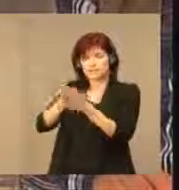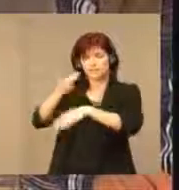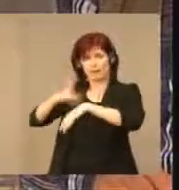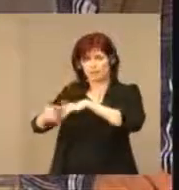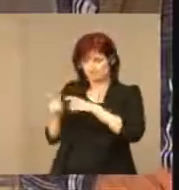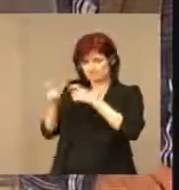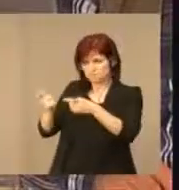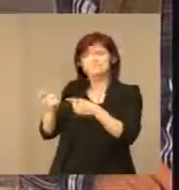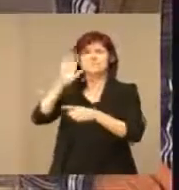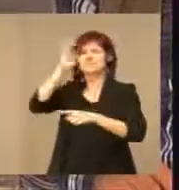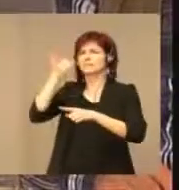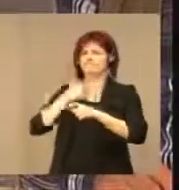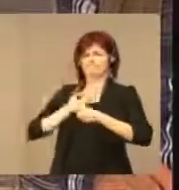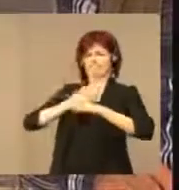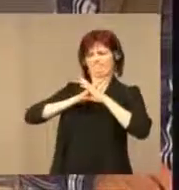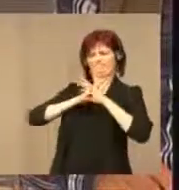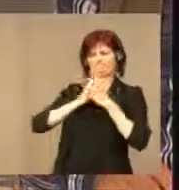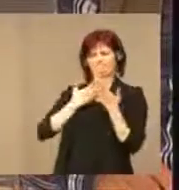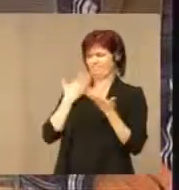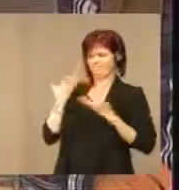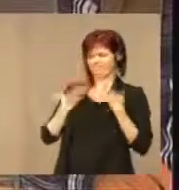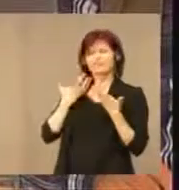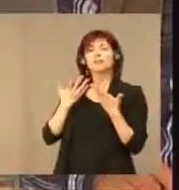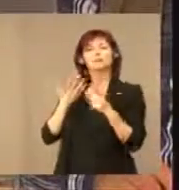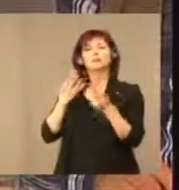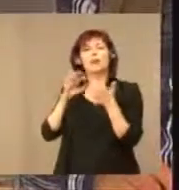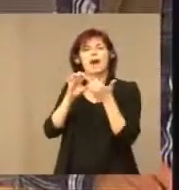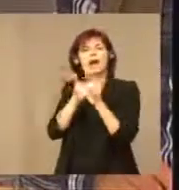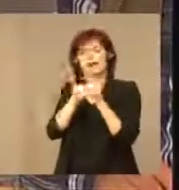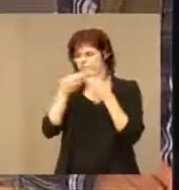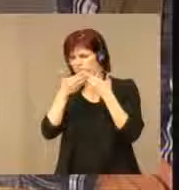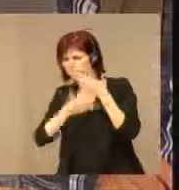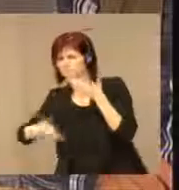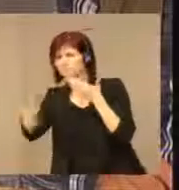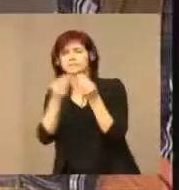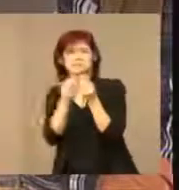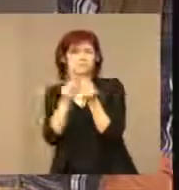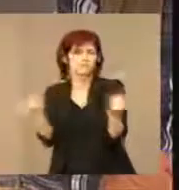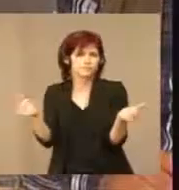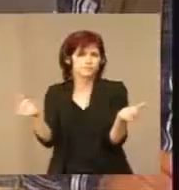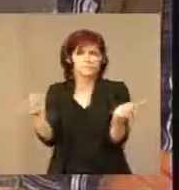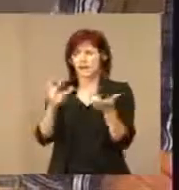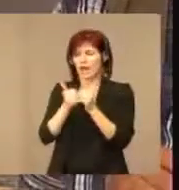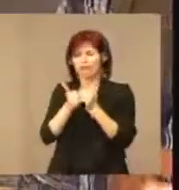First Nations communities. What would you suggest to be the best way forward in terms of sharing